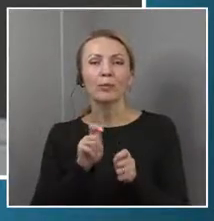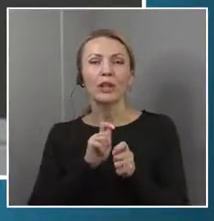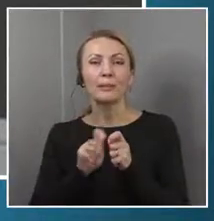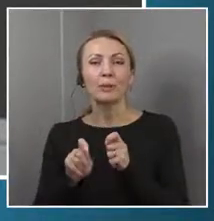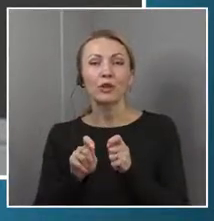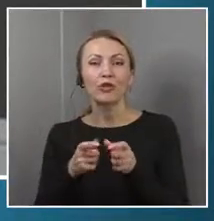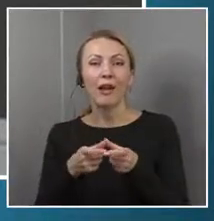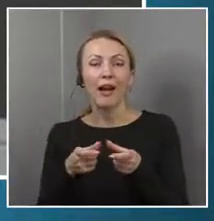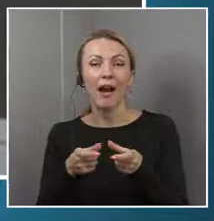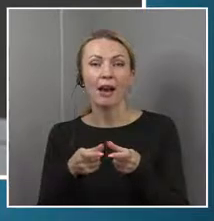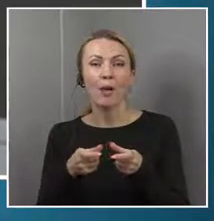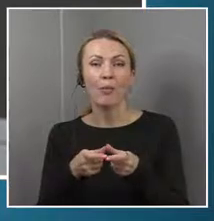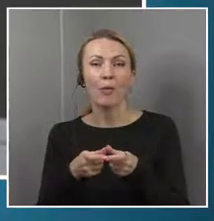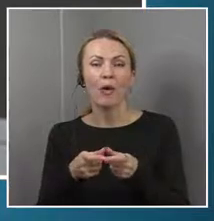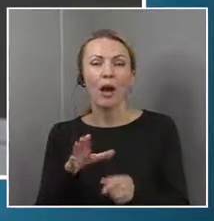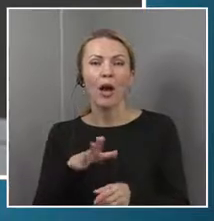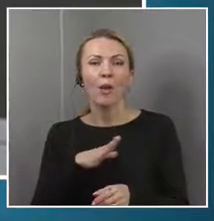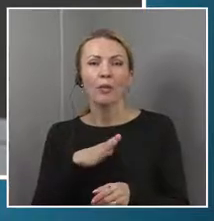this matchbox.